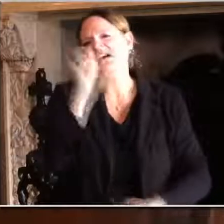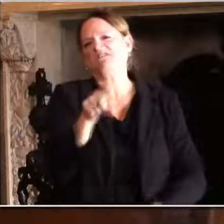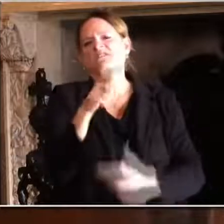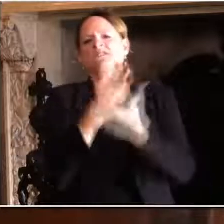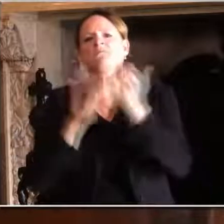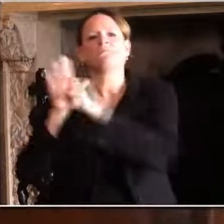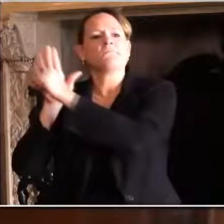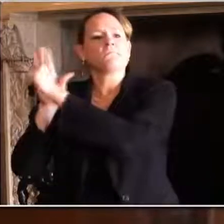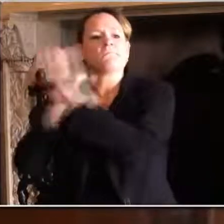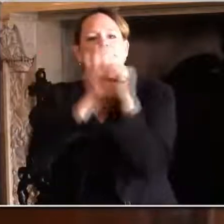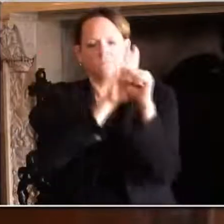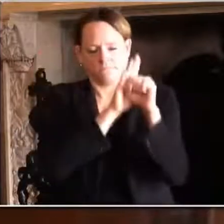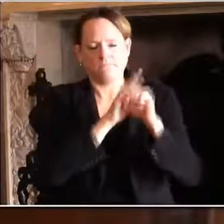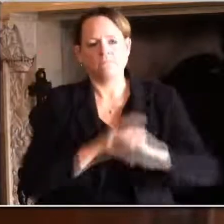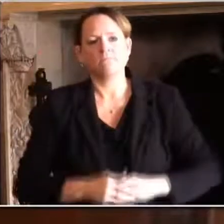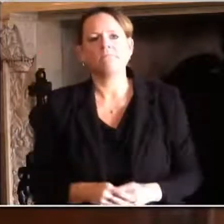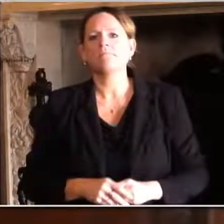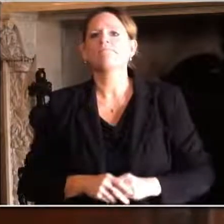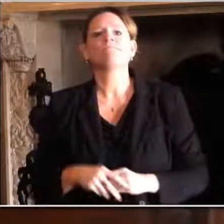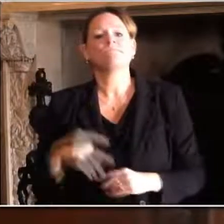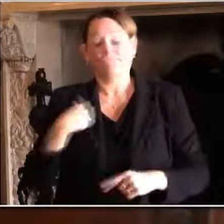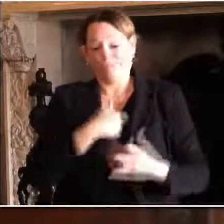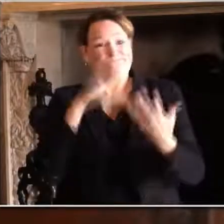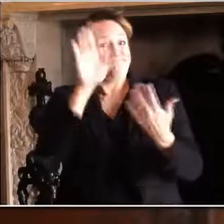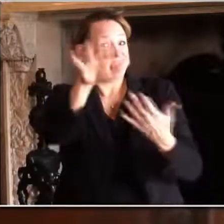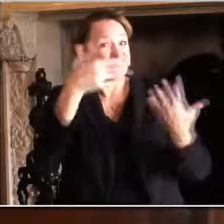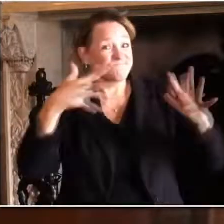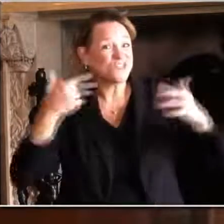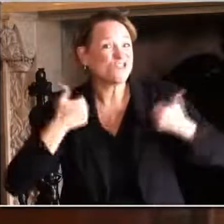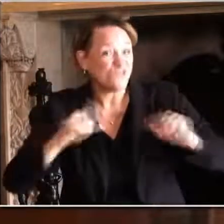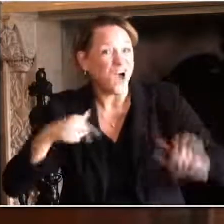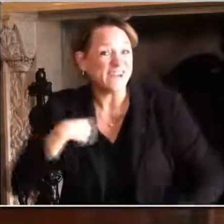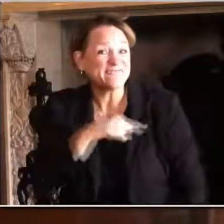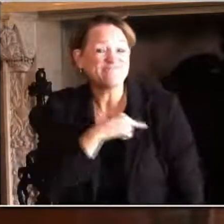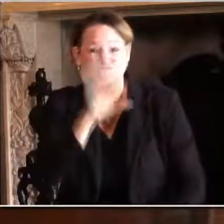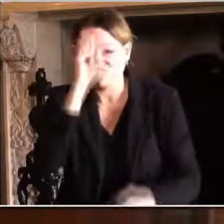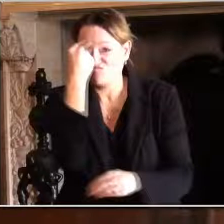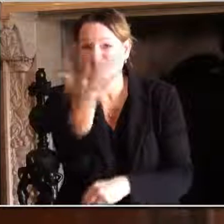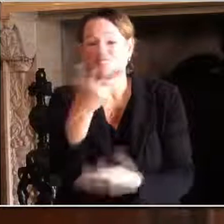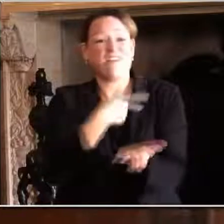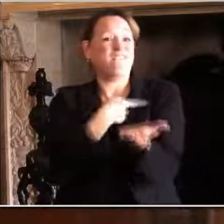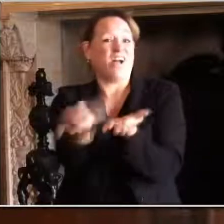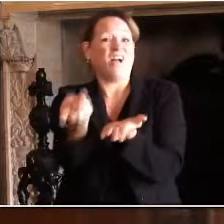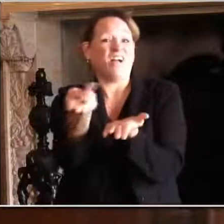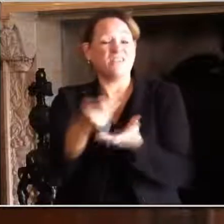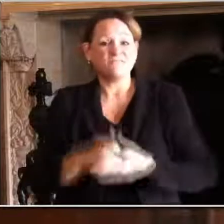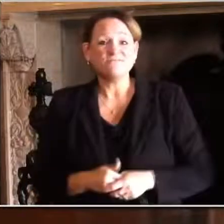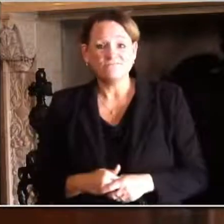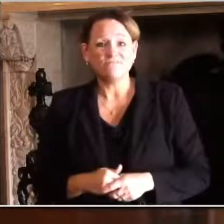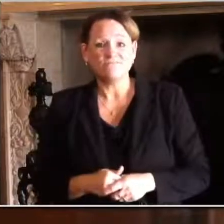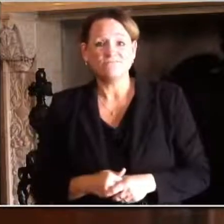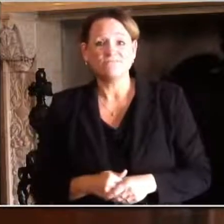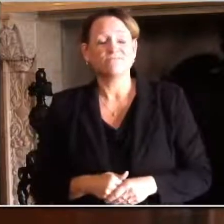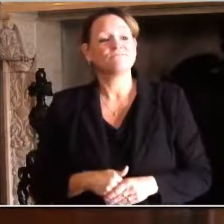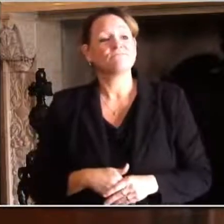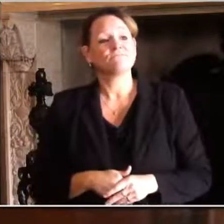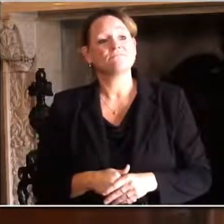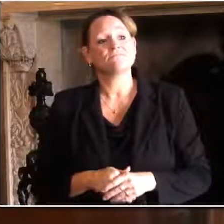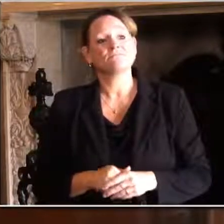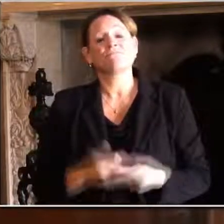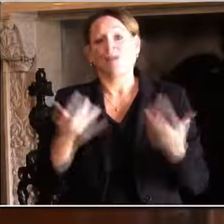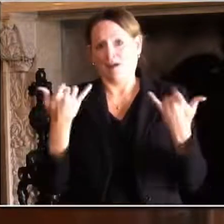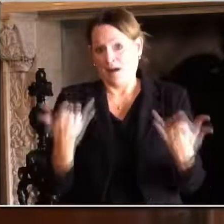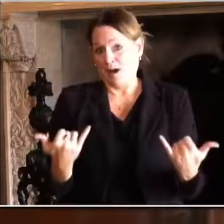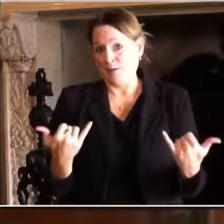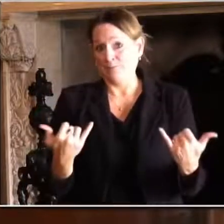Our statewide efforts to combat this virus have worked before, and so that's what we announced here today. So today,